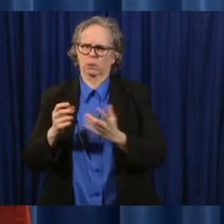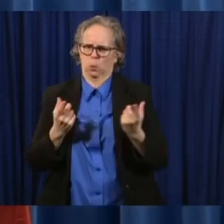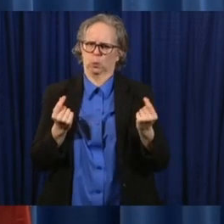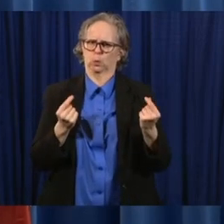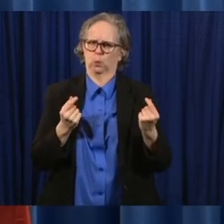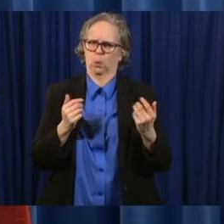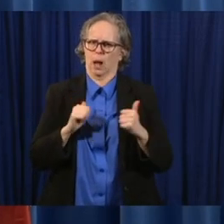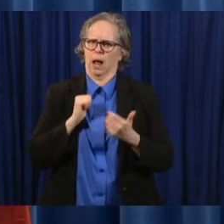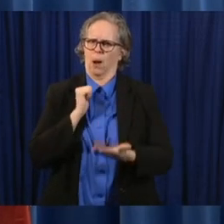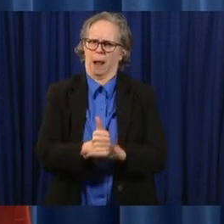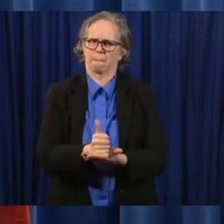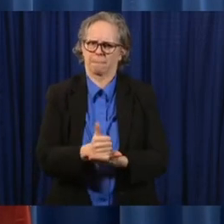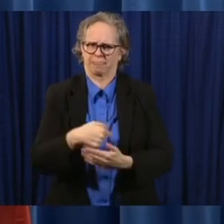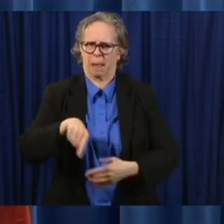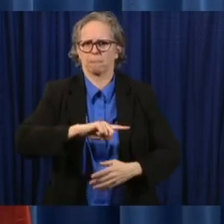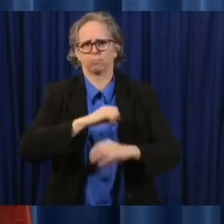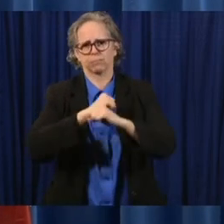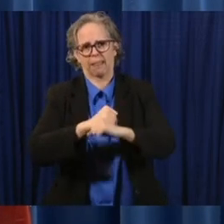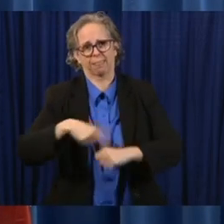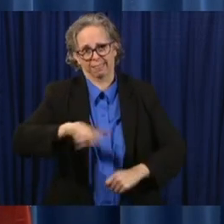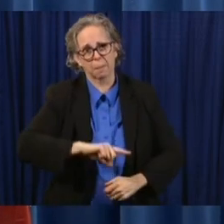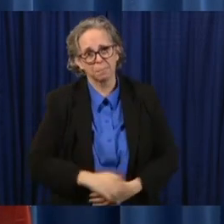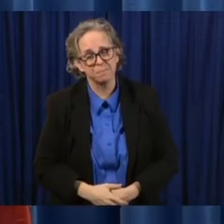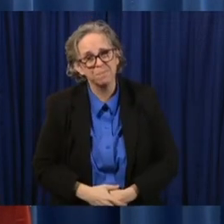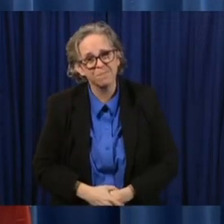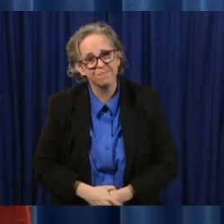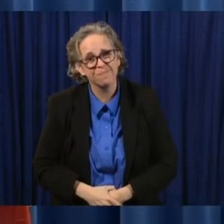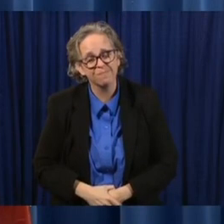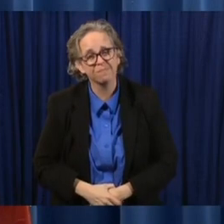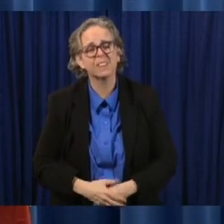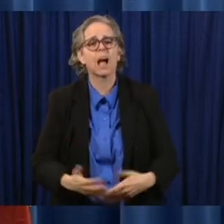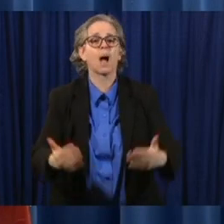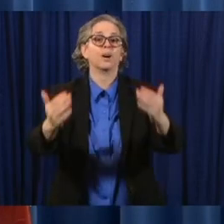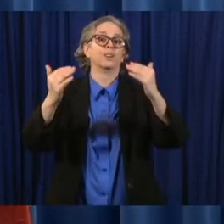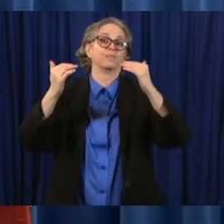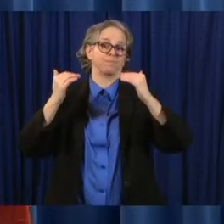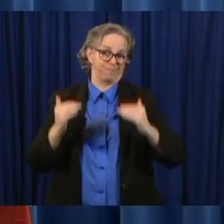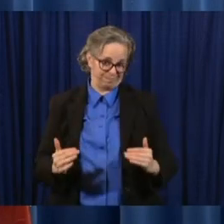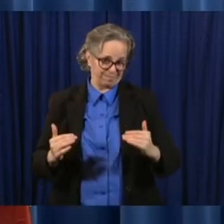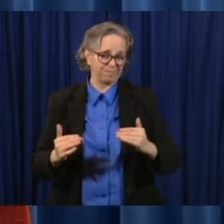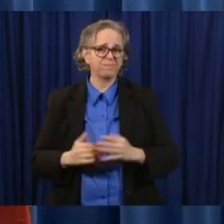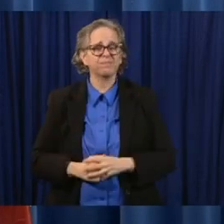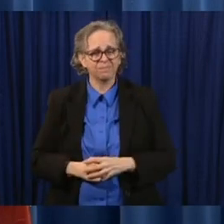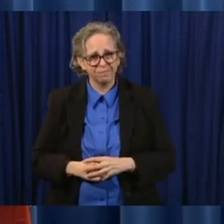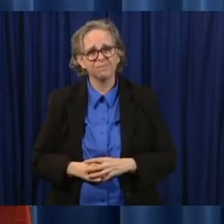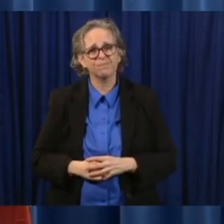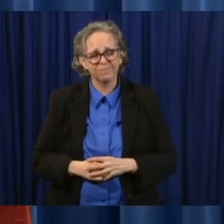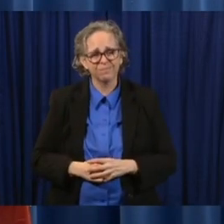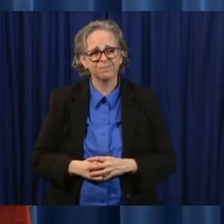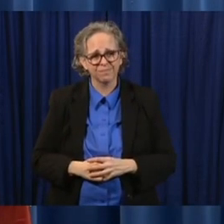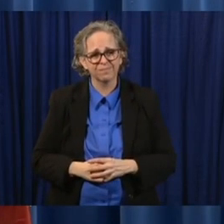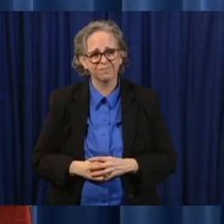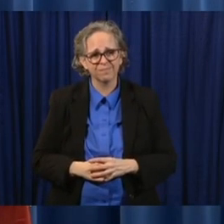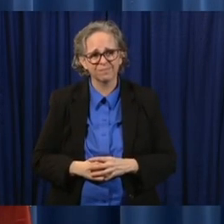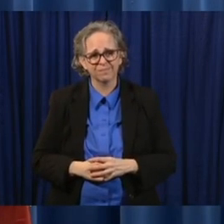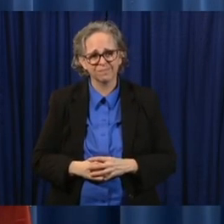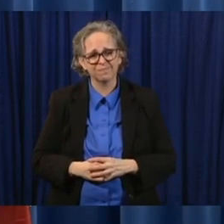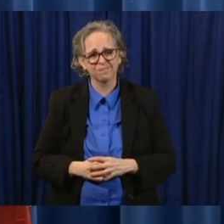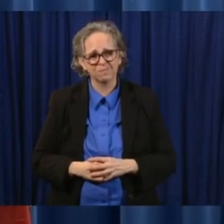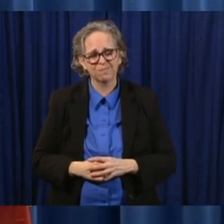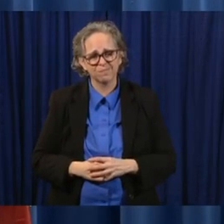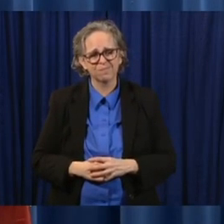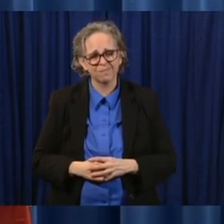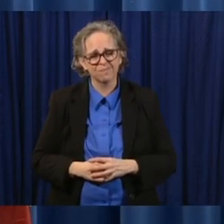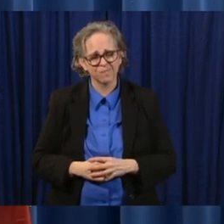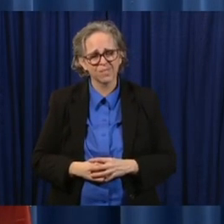Let me move now to another area of concern, and that is the disproportionate